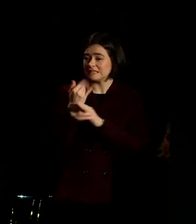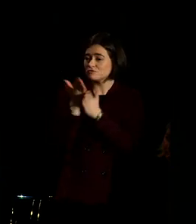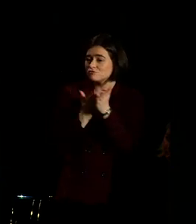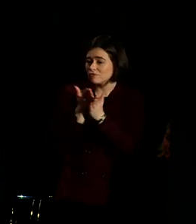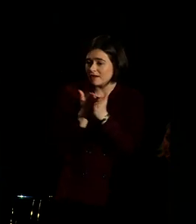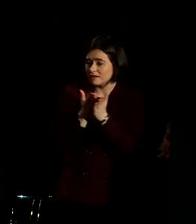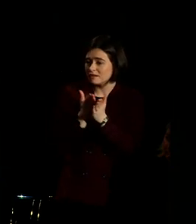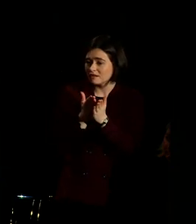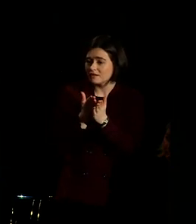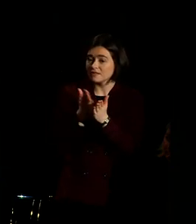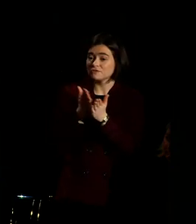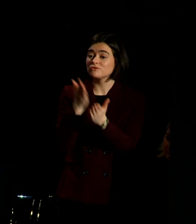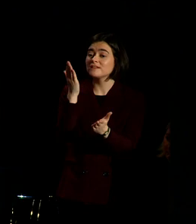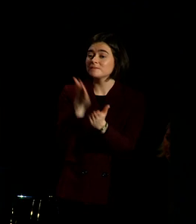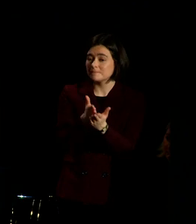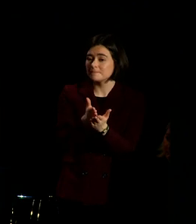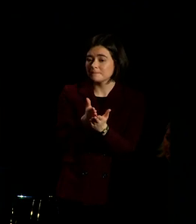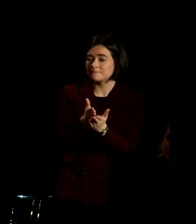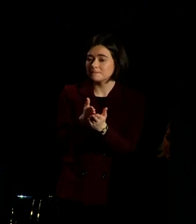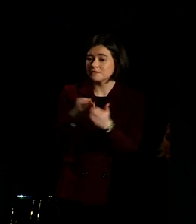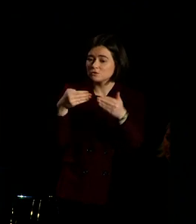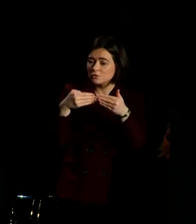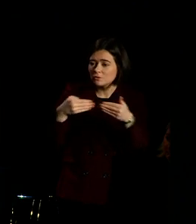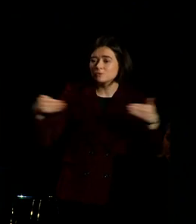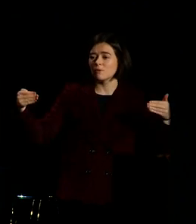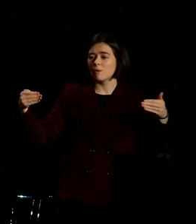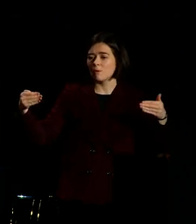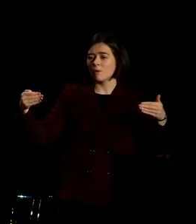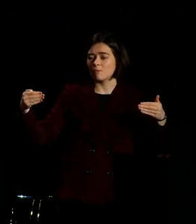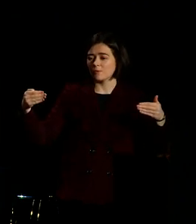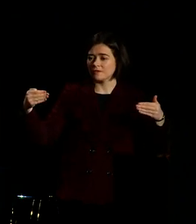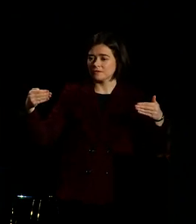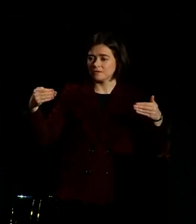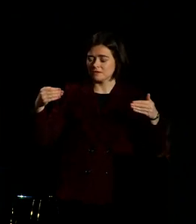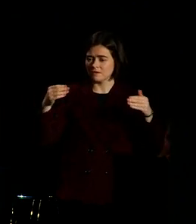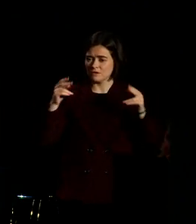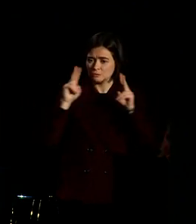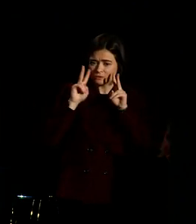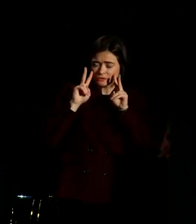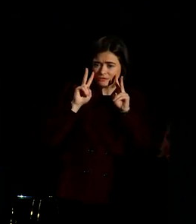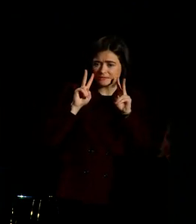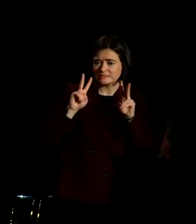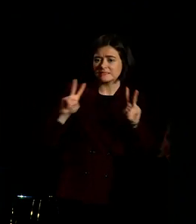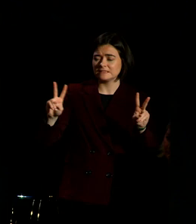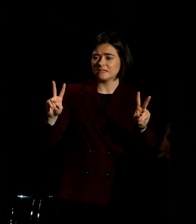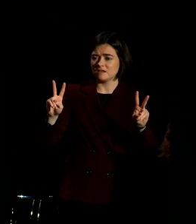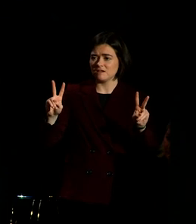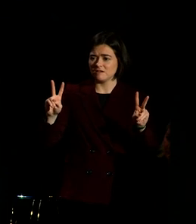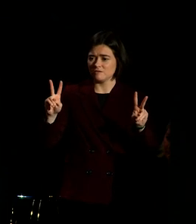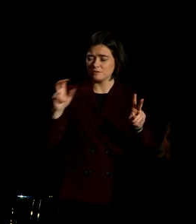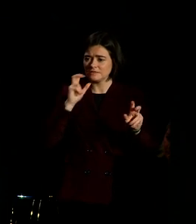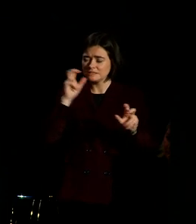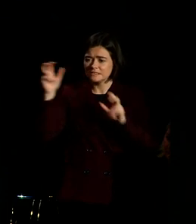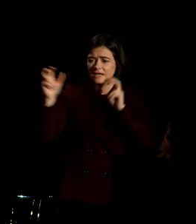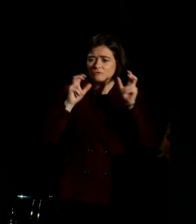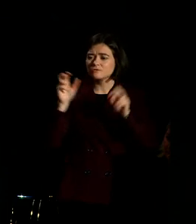car train stop, the doors were opened and we were greeted with shout